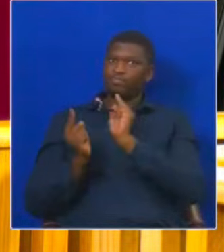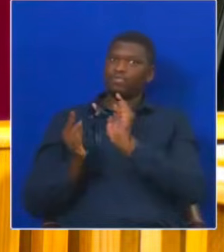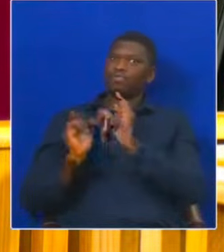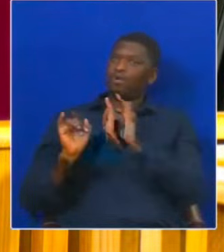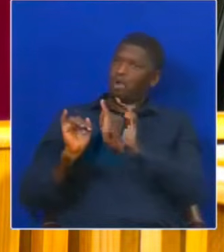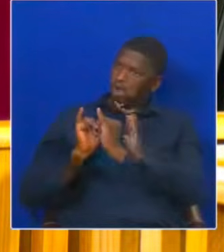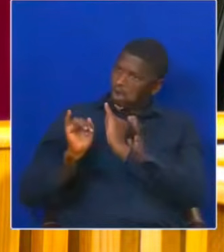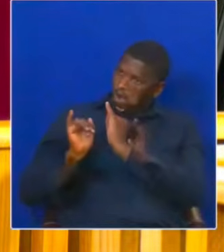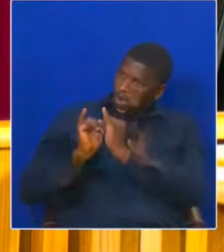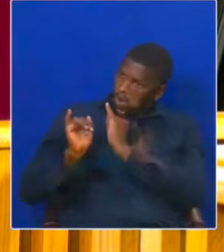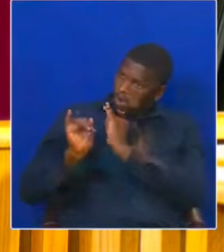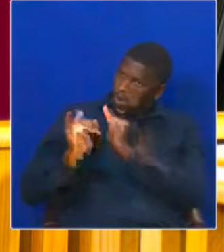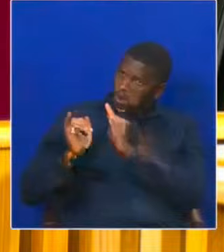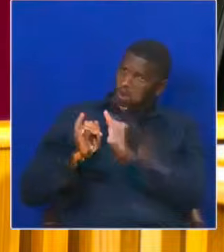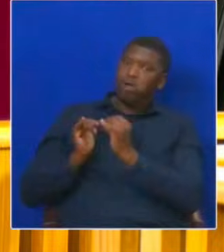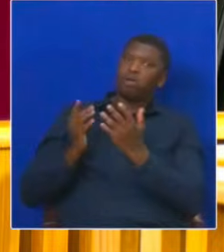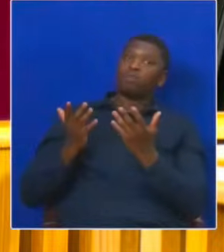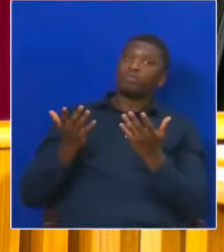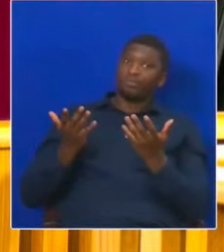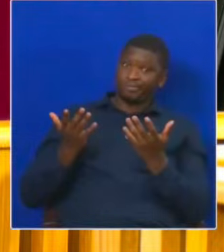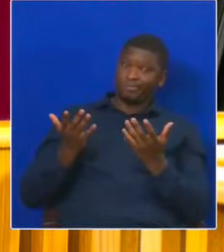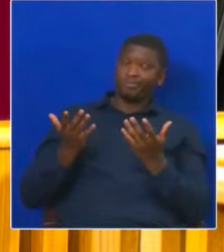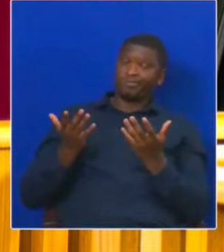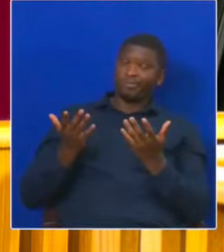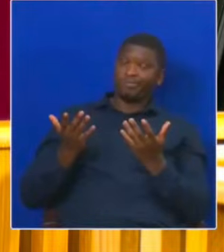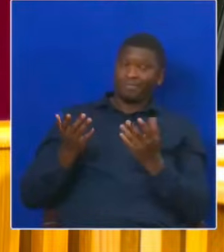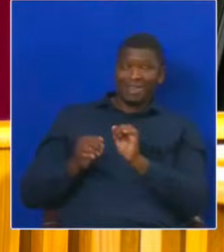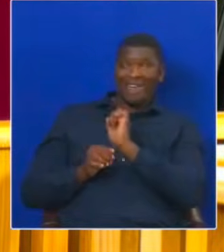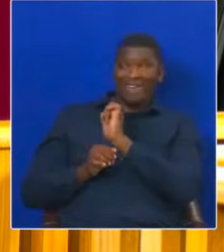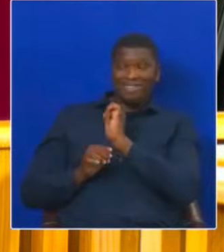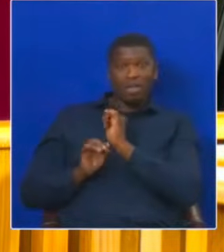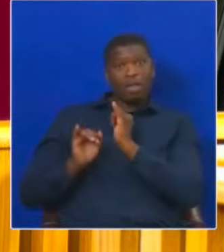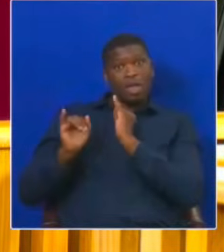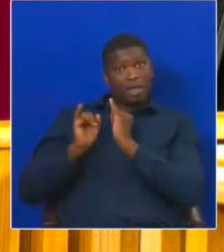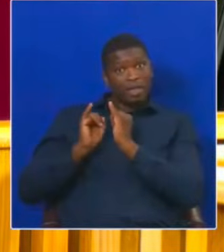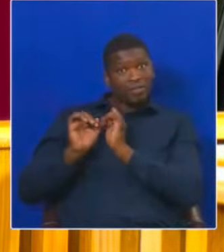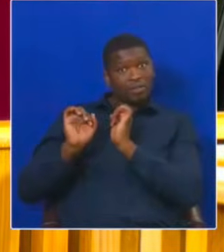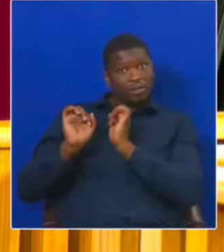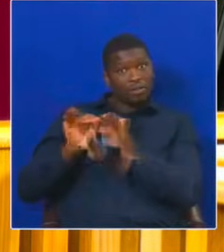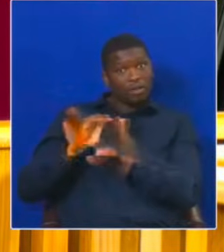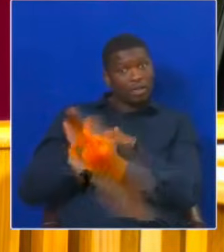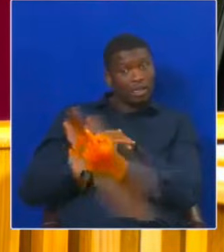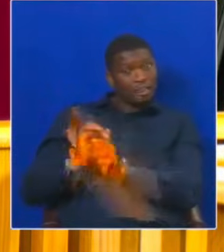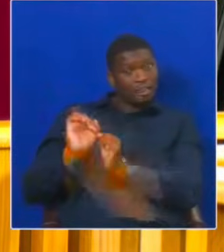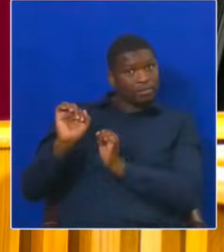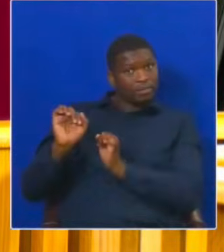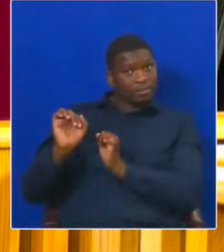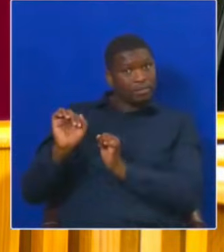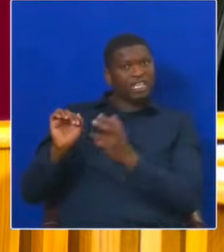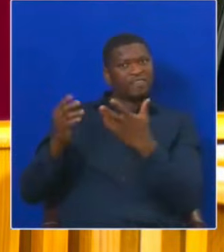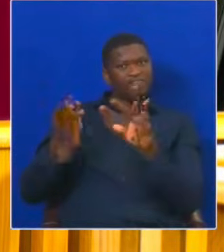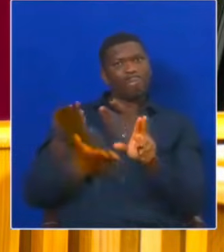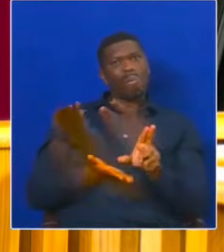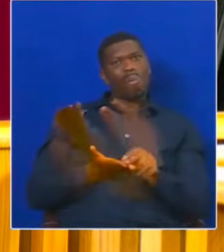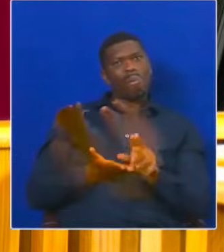And for the record, that interview also was recorded.